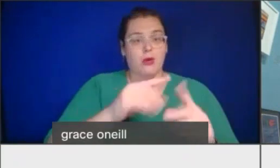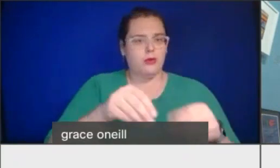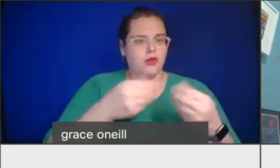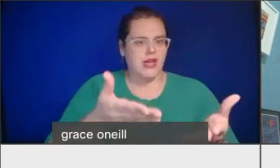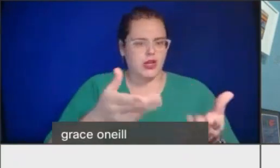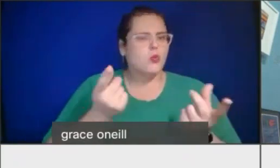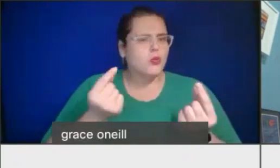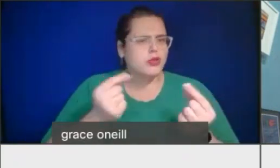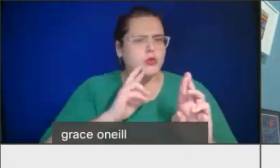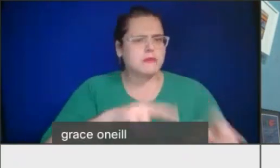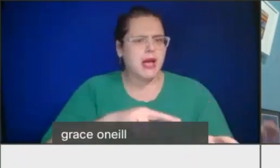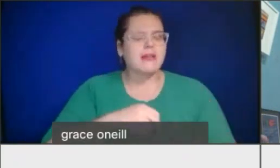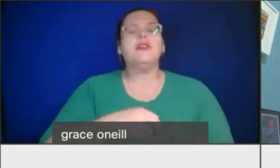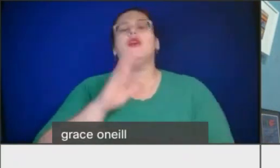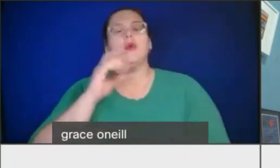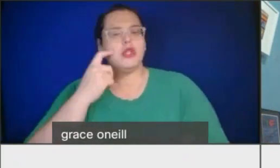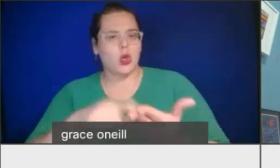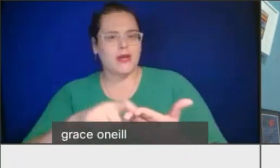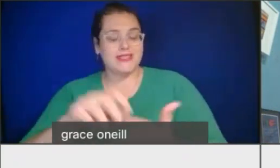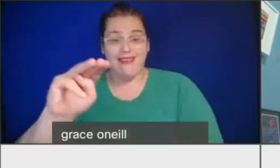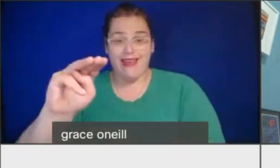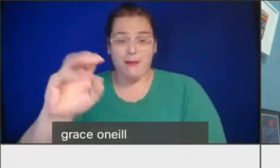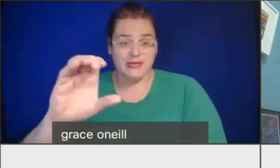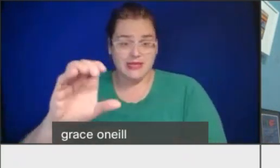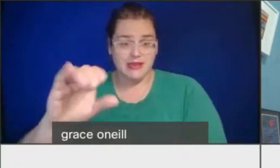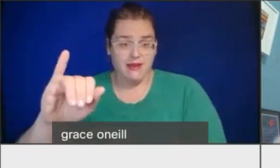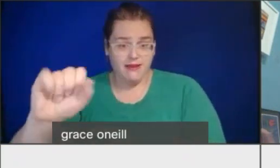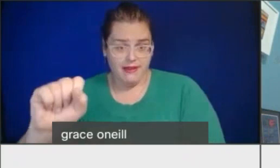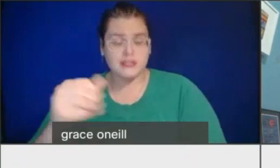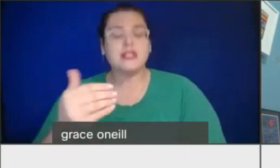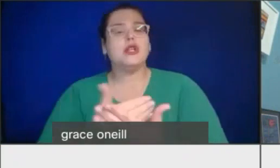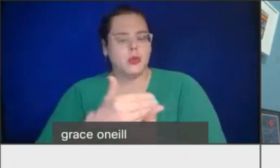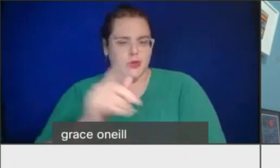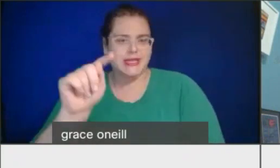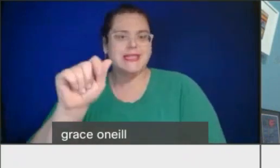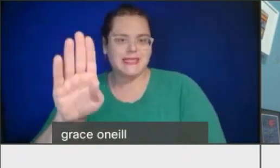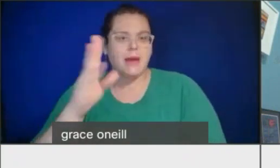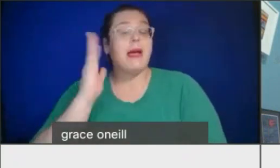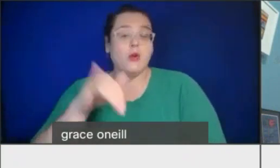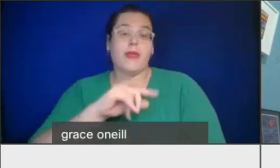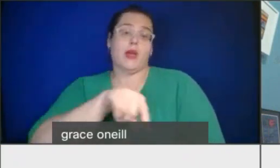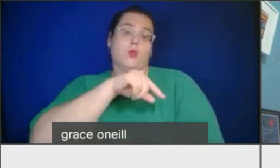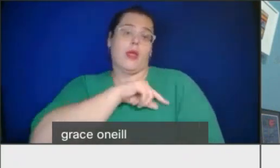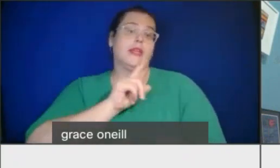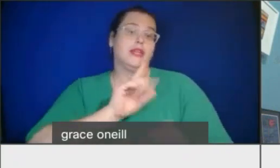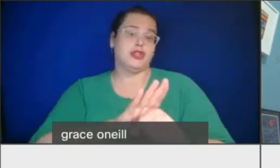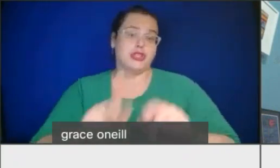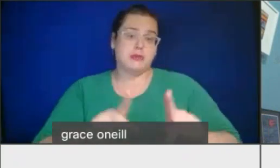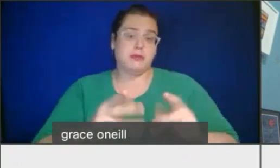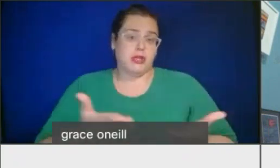tab in MCIS, and I know there are folks from quality here who could either